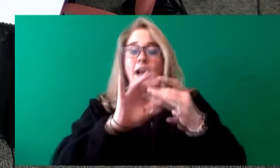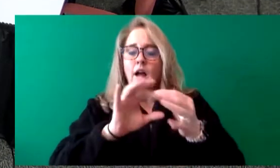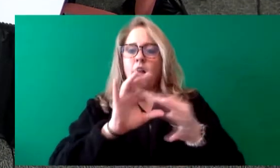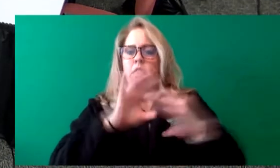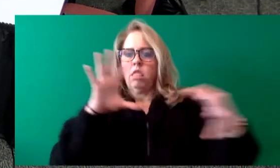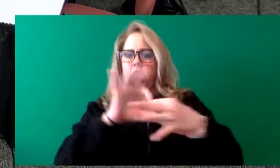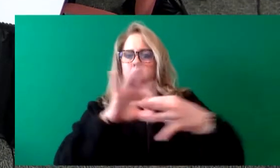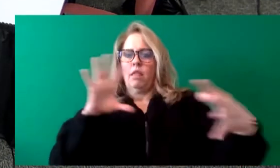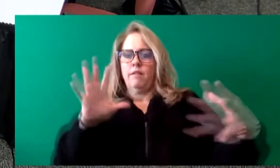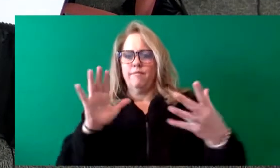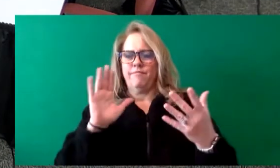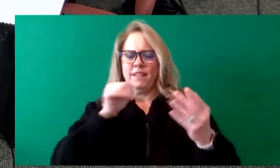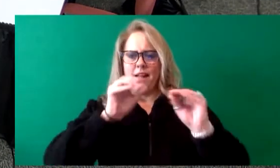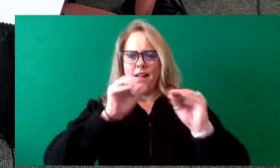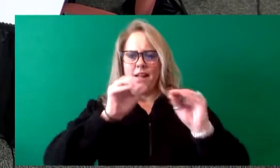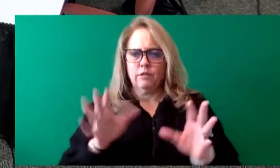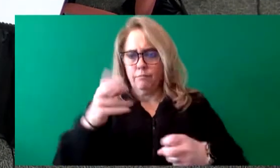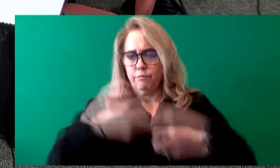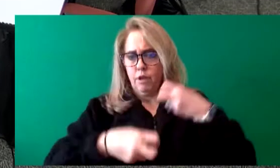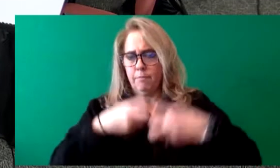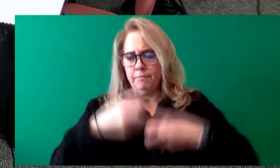Get close to the middle.